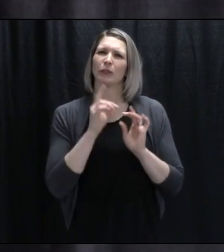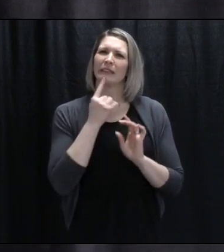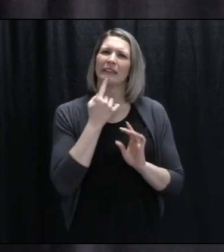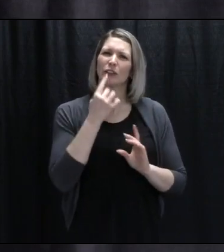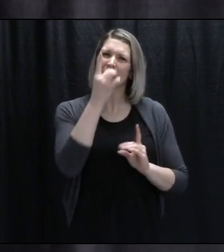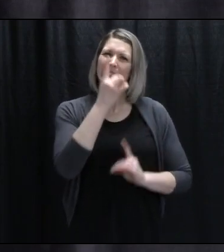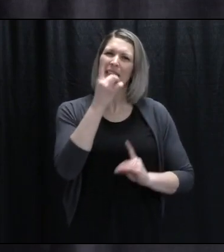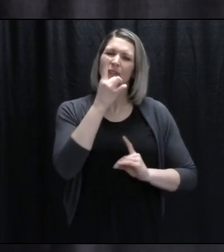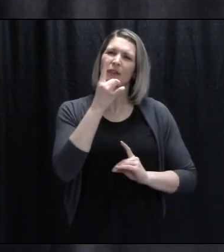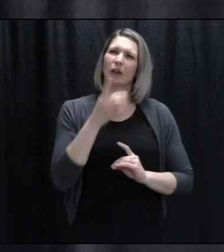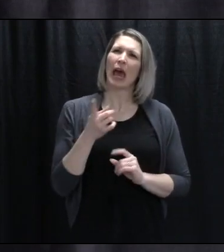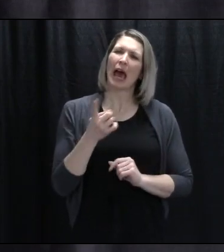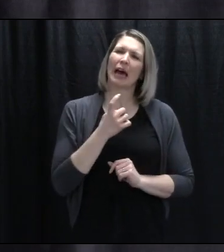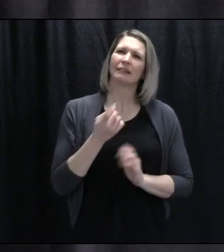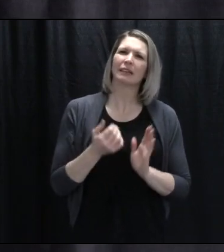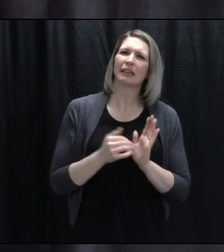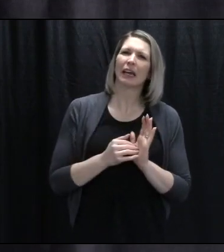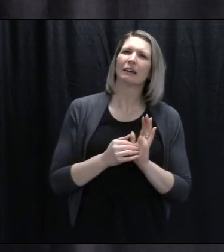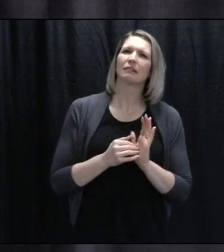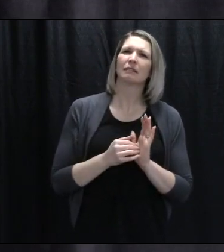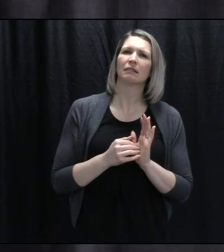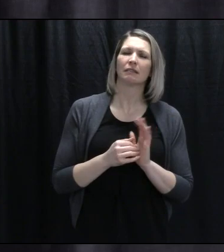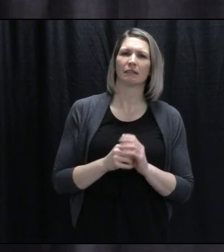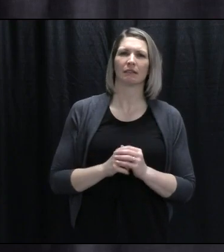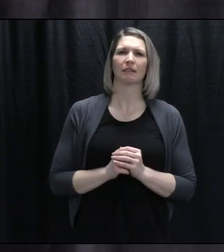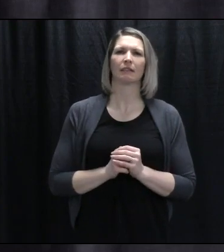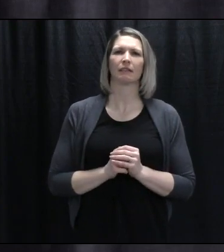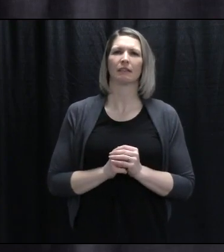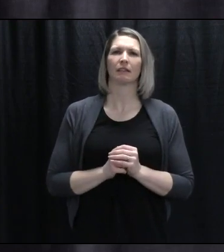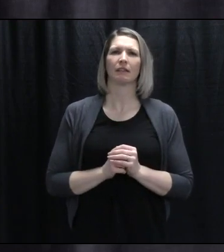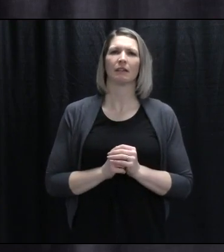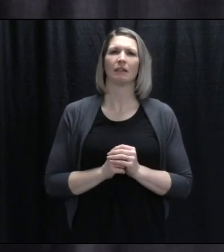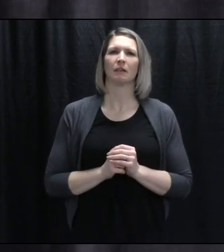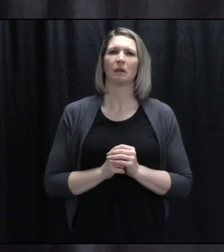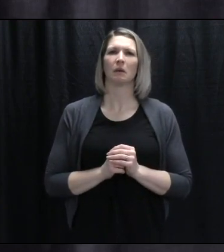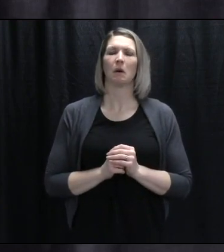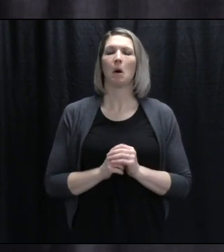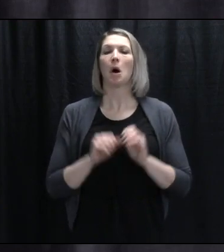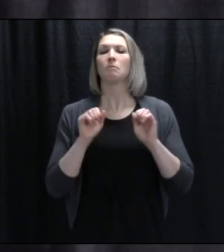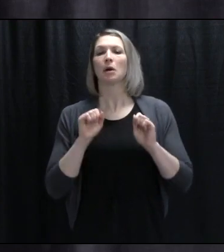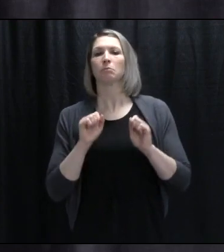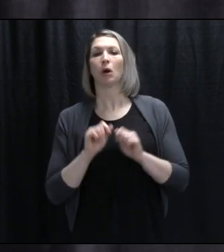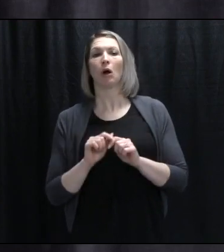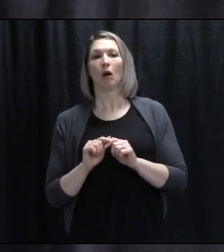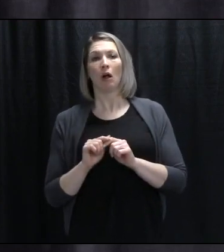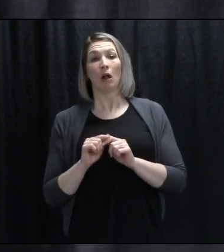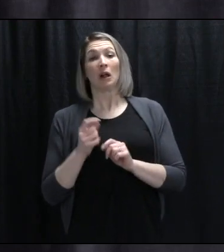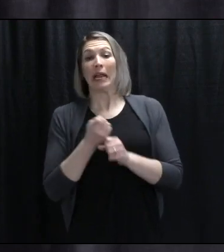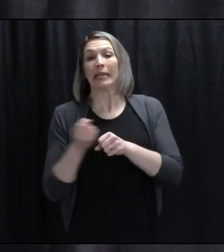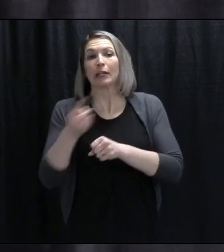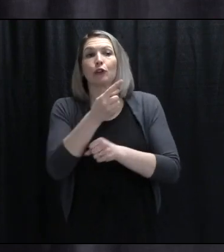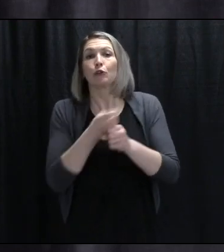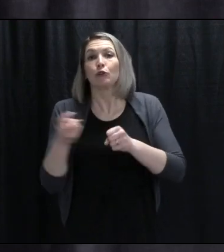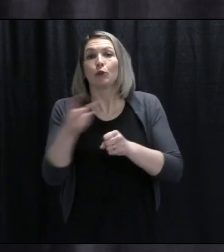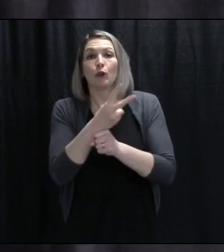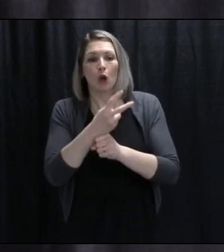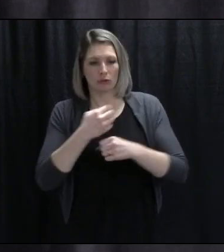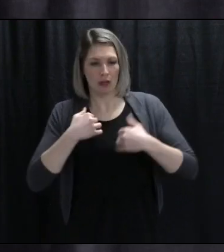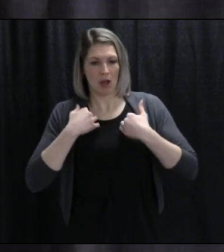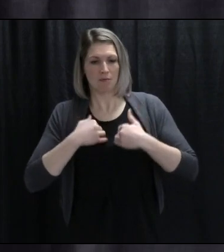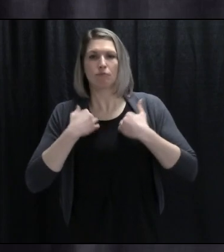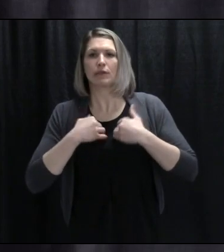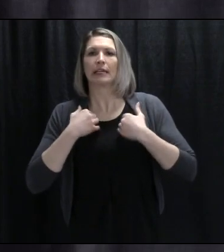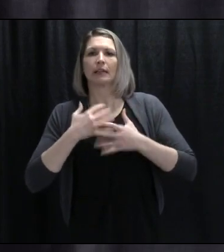What specifically were you wondering? Just if there would be any possible long-term respiratory effects from this. So